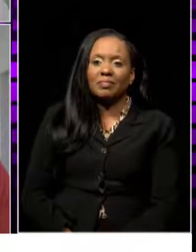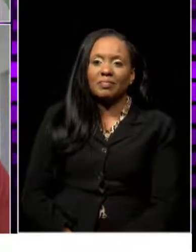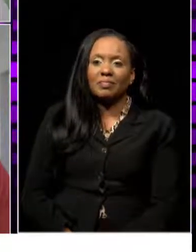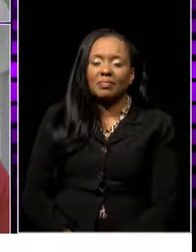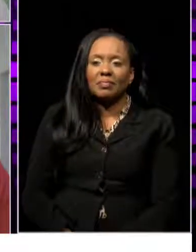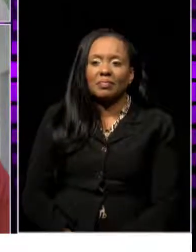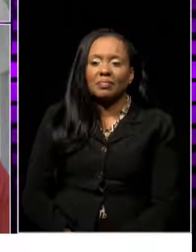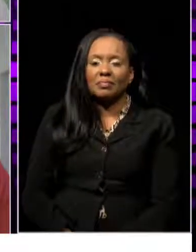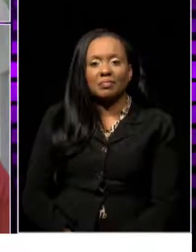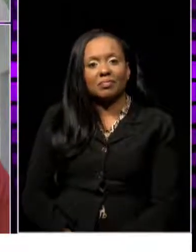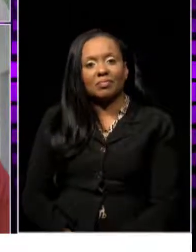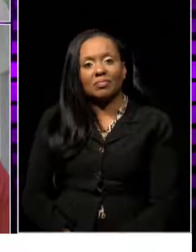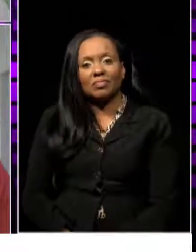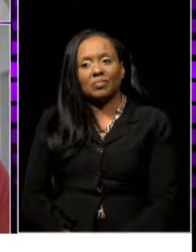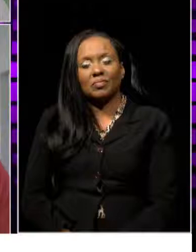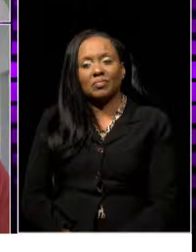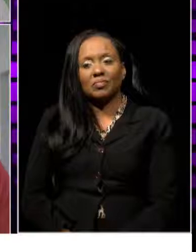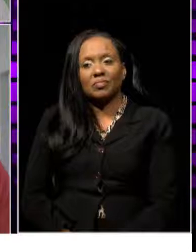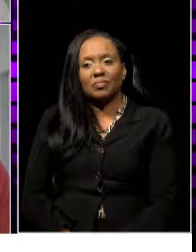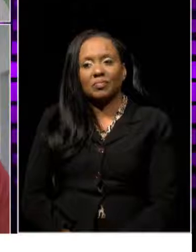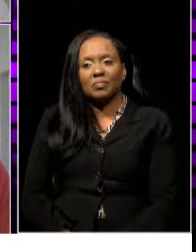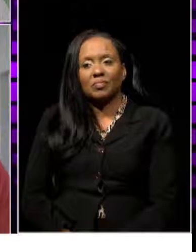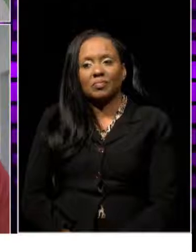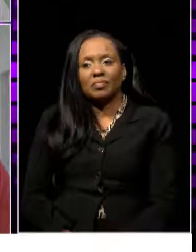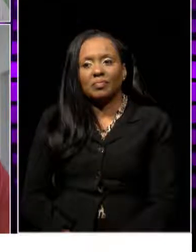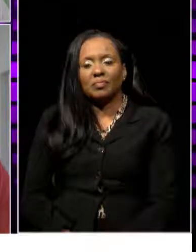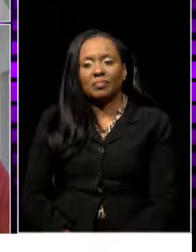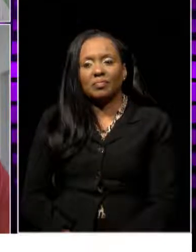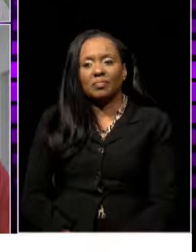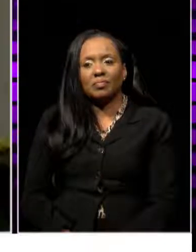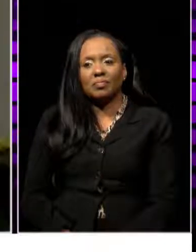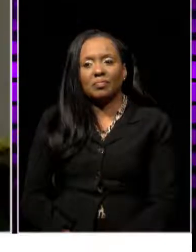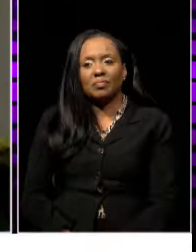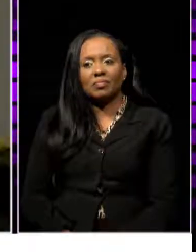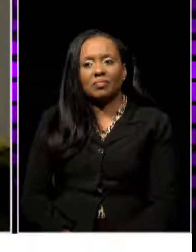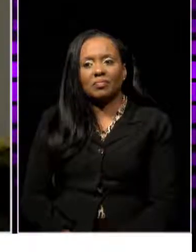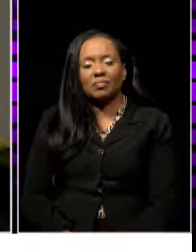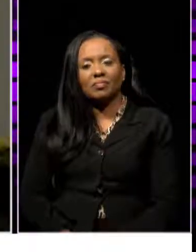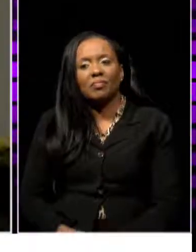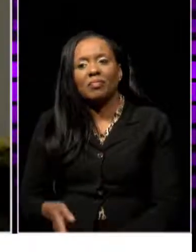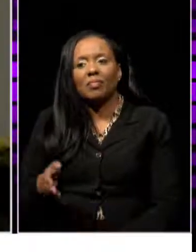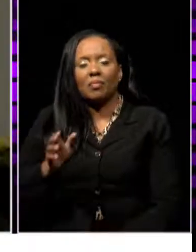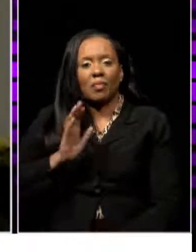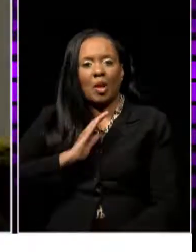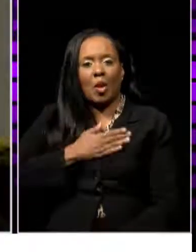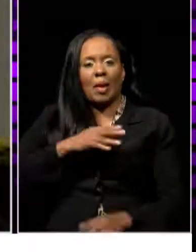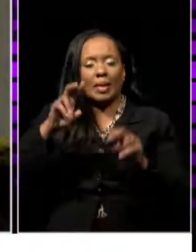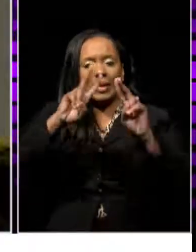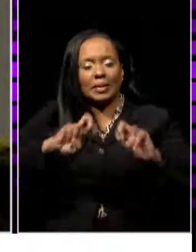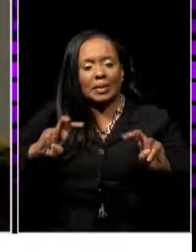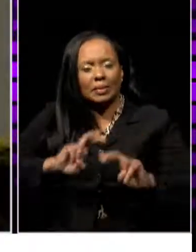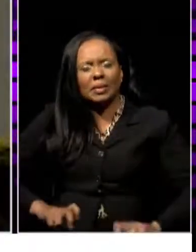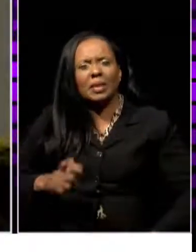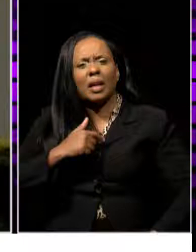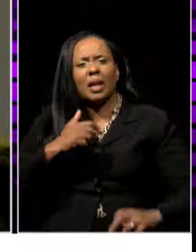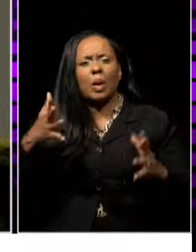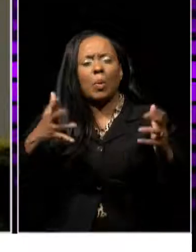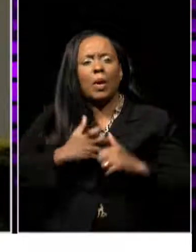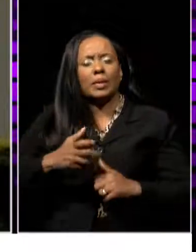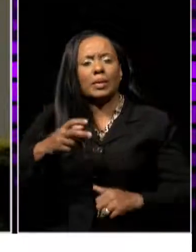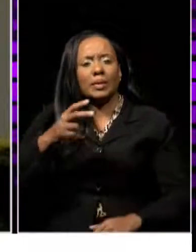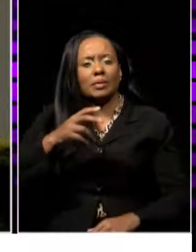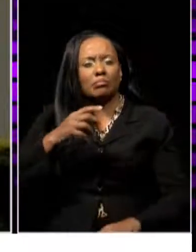In terms of assessment, what we have to do again is consider, think about assessment like a spectrum. So we have